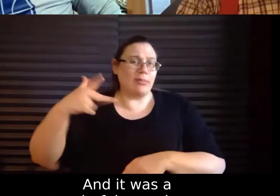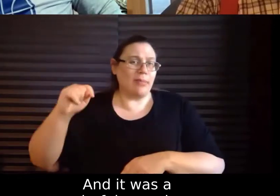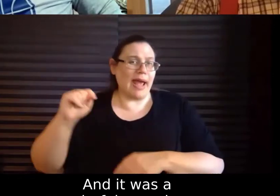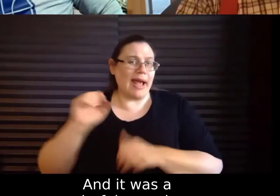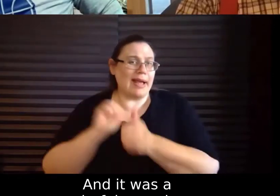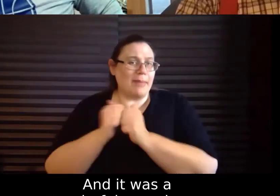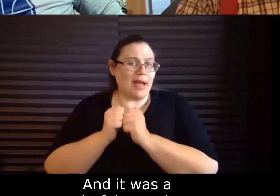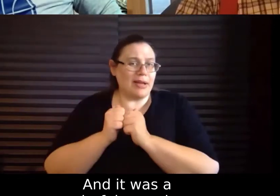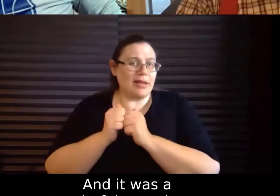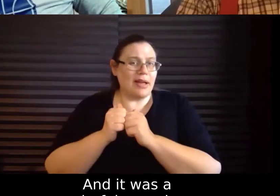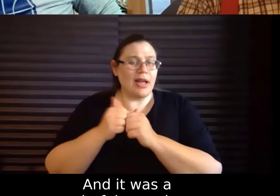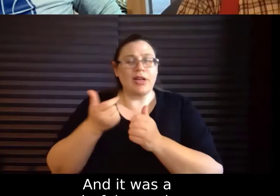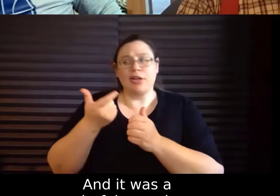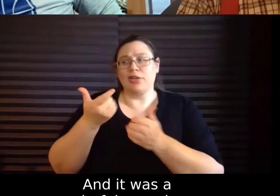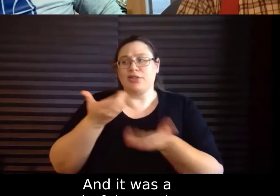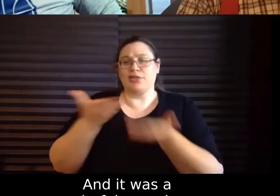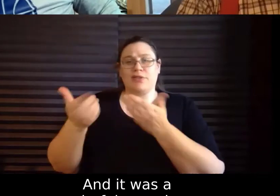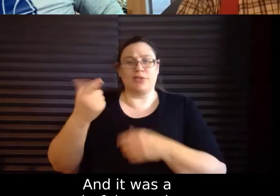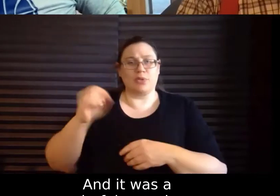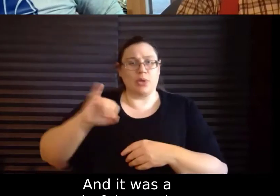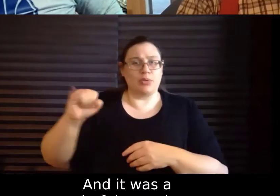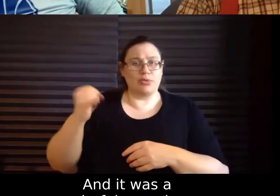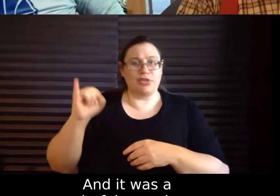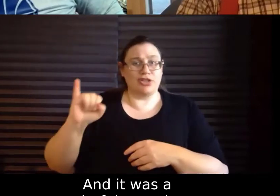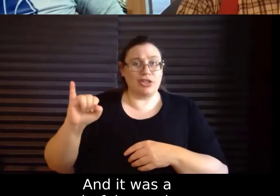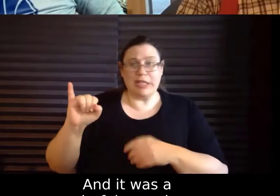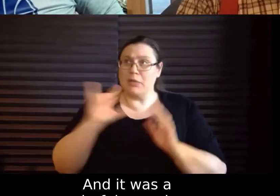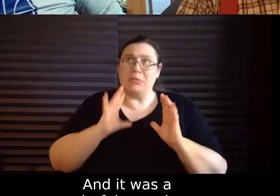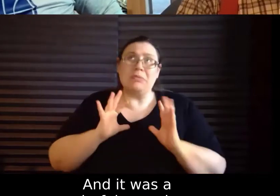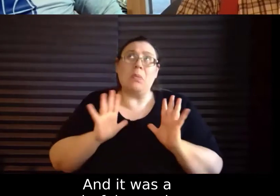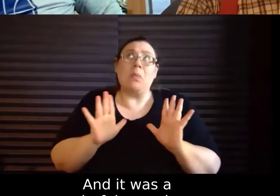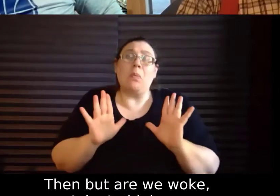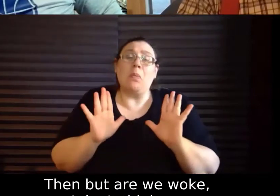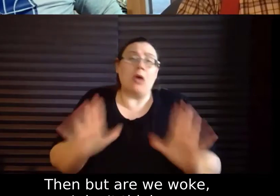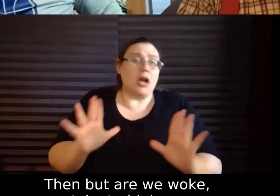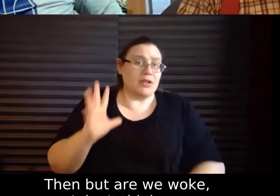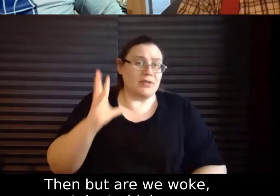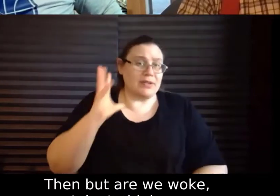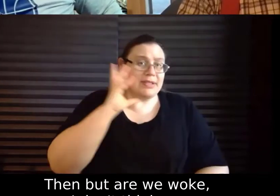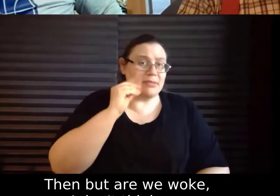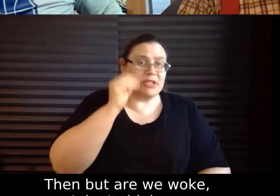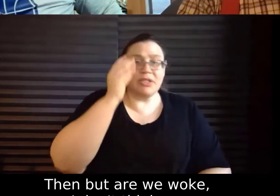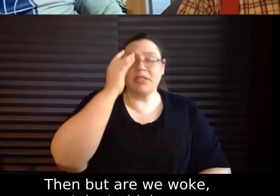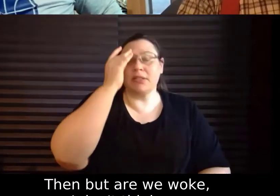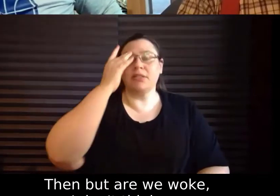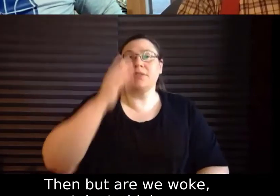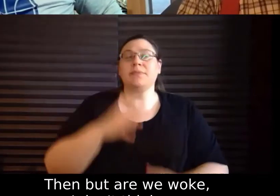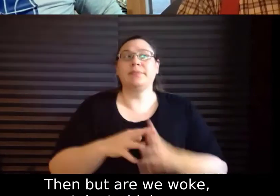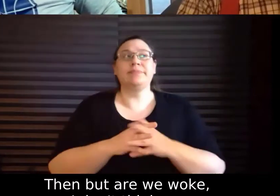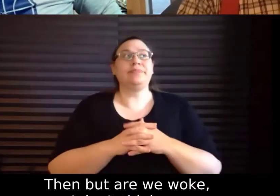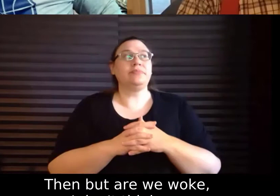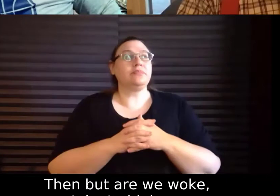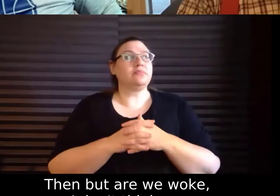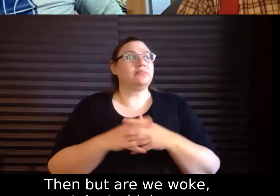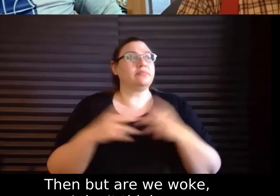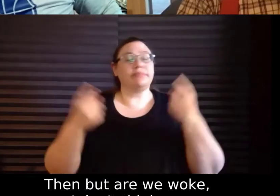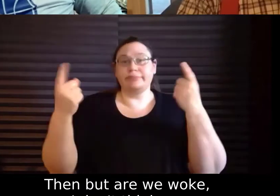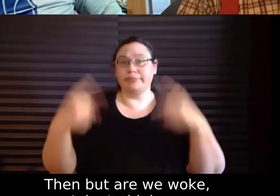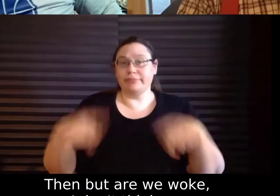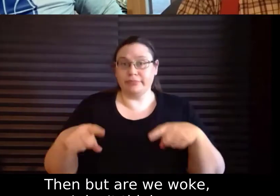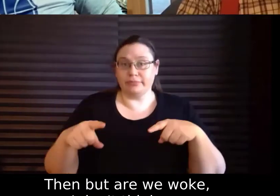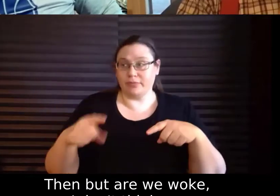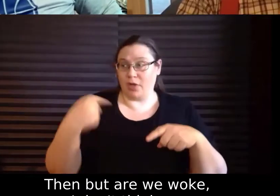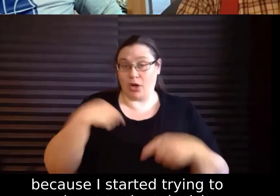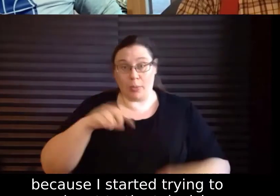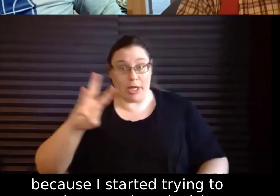Goji. I mean, it was a wonderful experience. And then, but are we woke? I don't